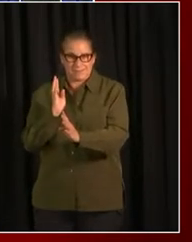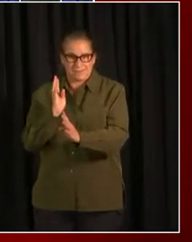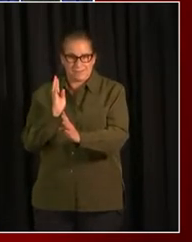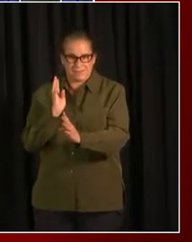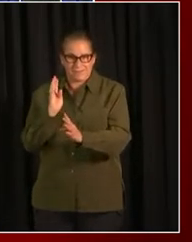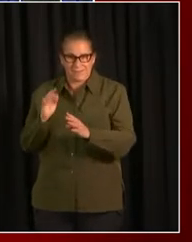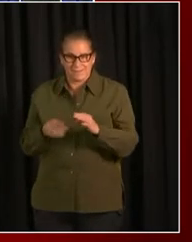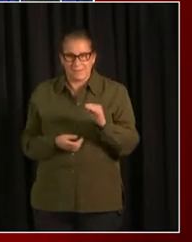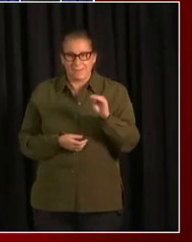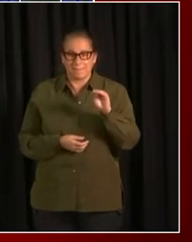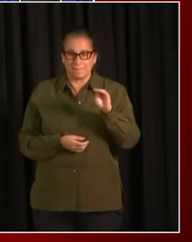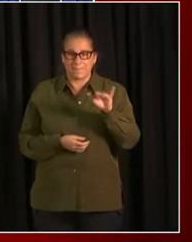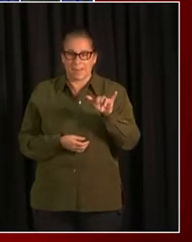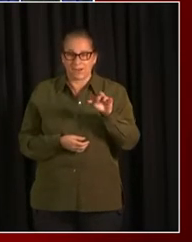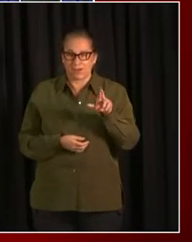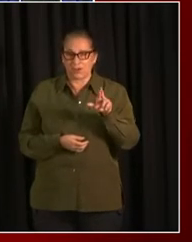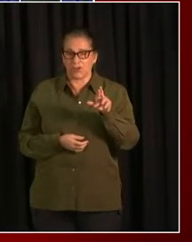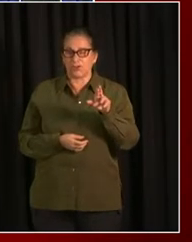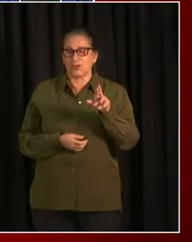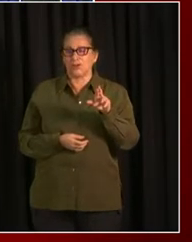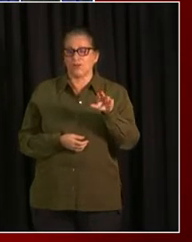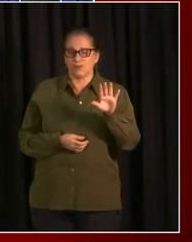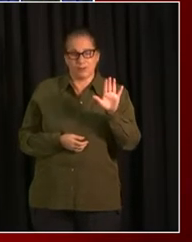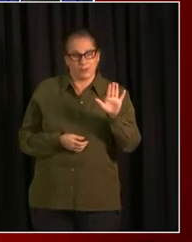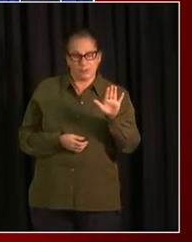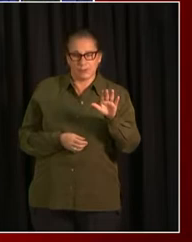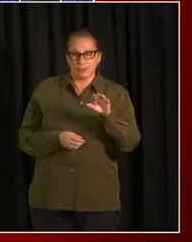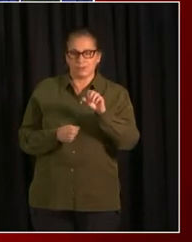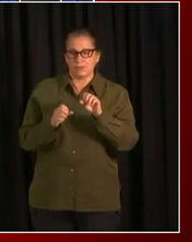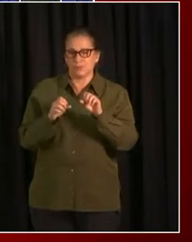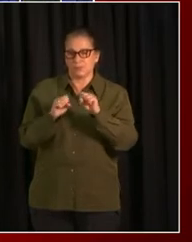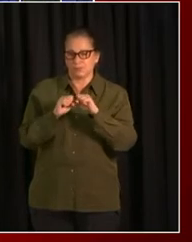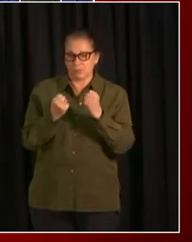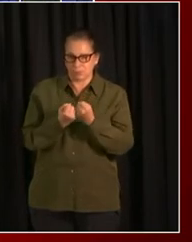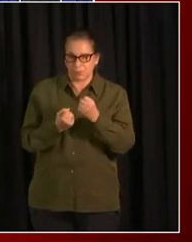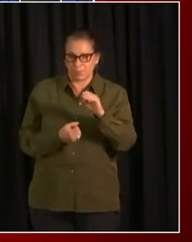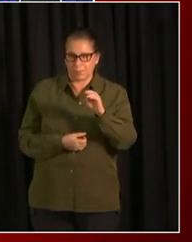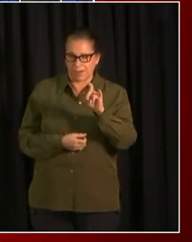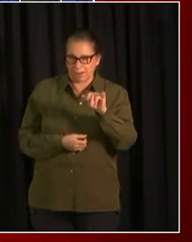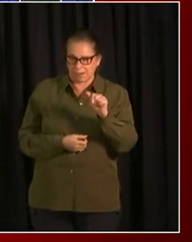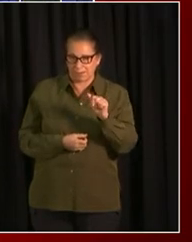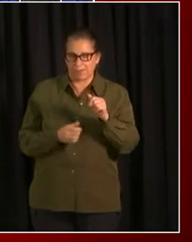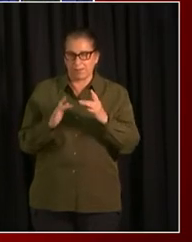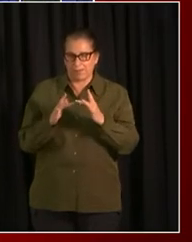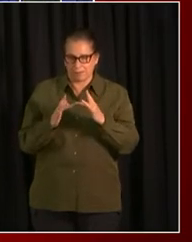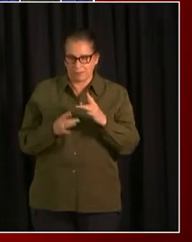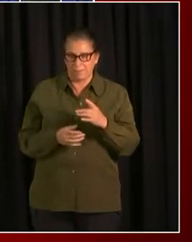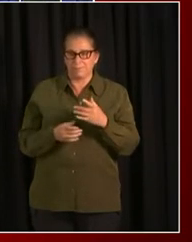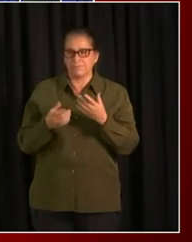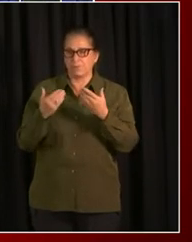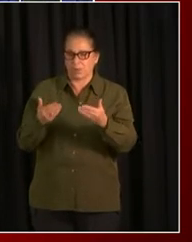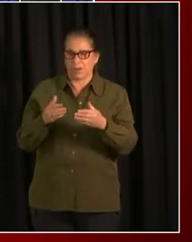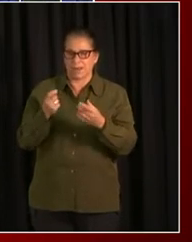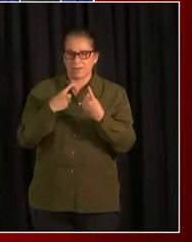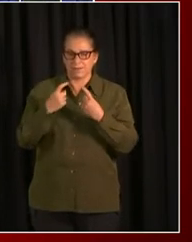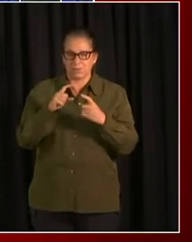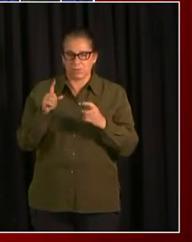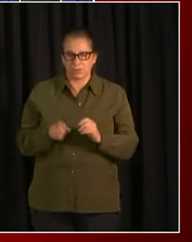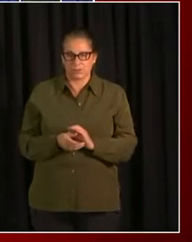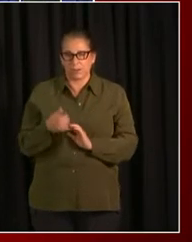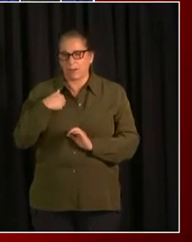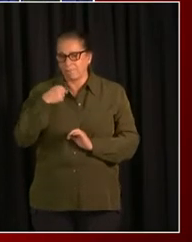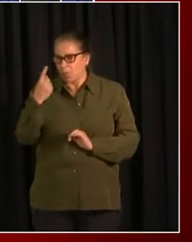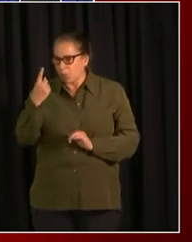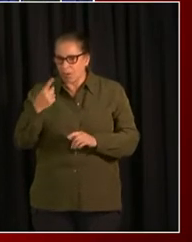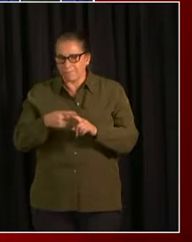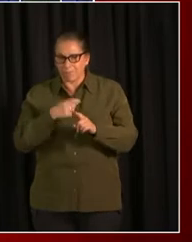platforms on our live stream. So if you're watching there, feel free to ask your questions there. Our next question is going to come from Eric Traeger